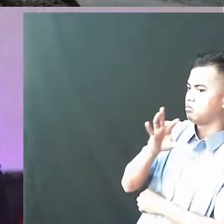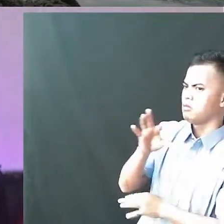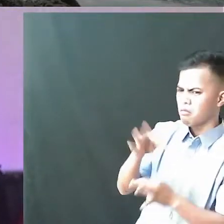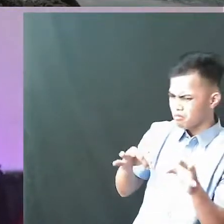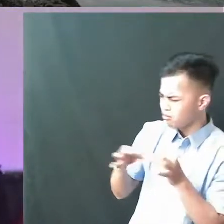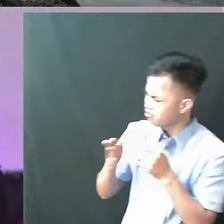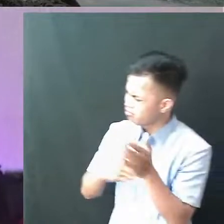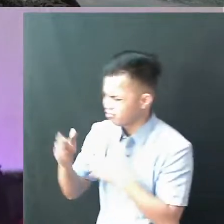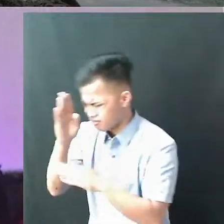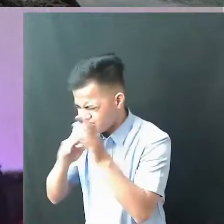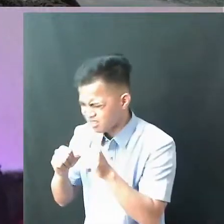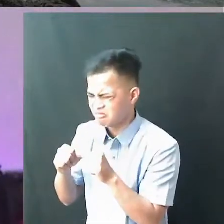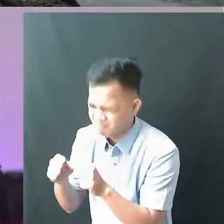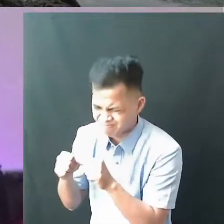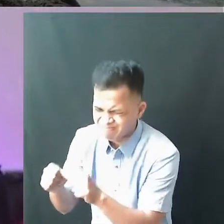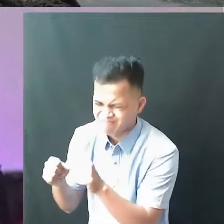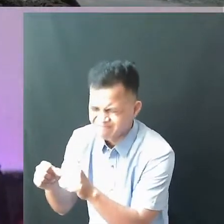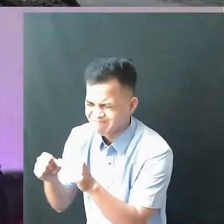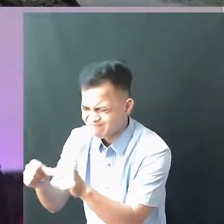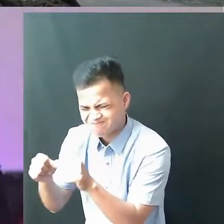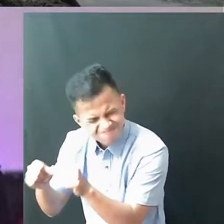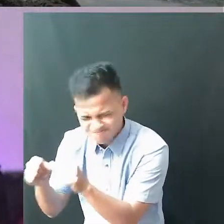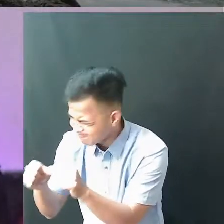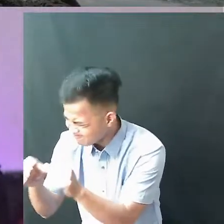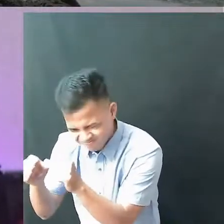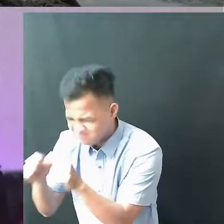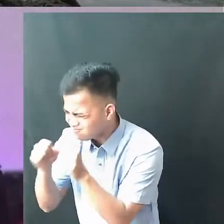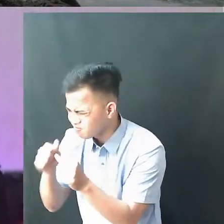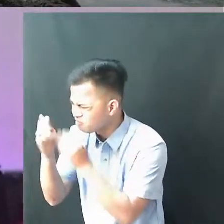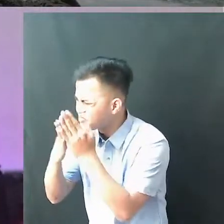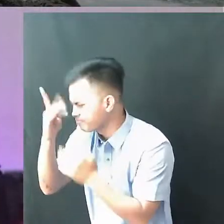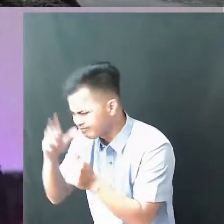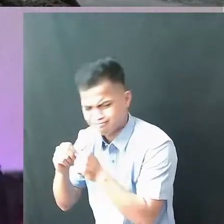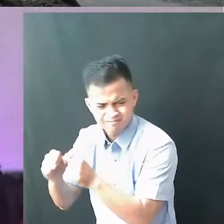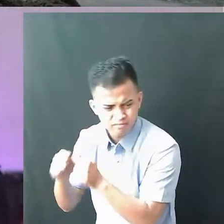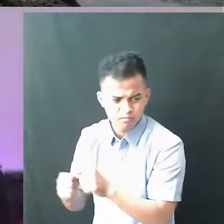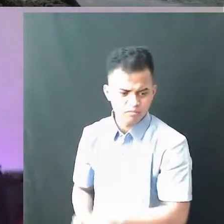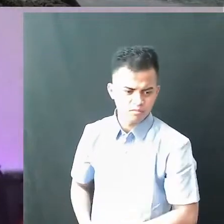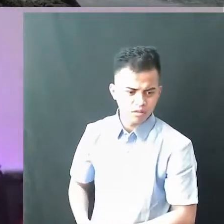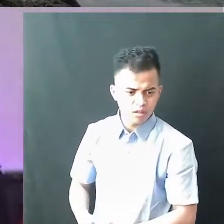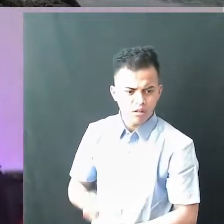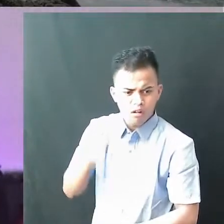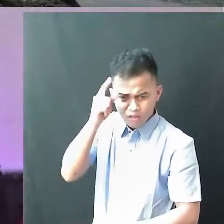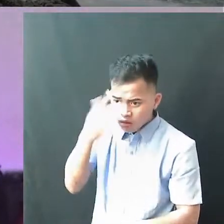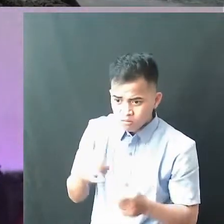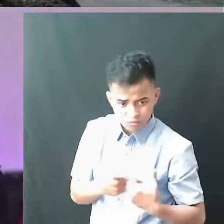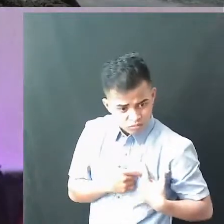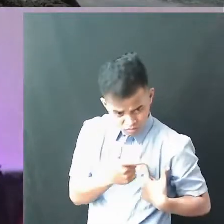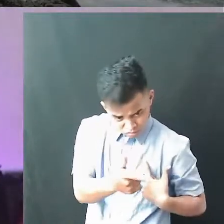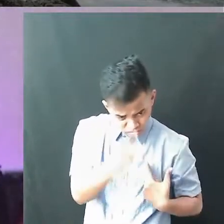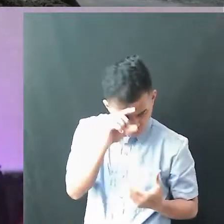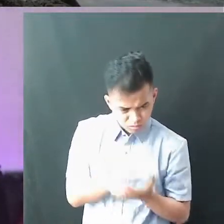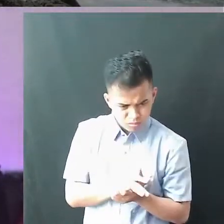Hang on to your salvation. Believe If God saved you and you believe it